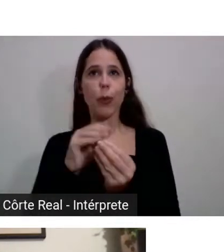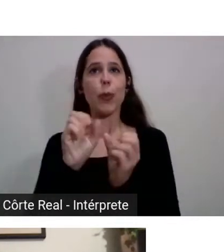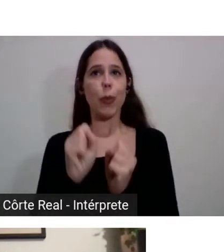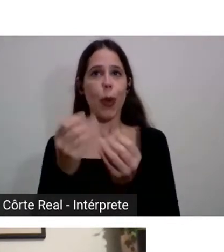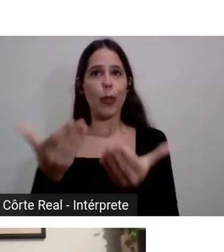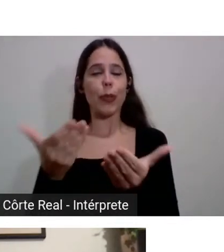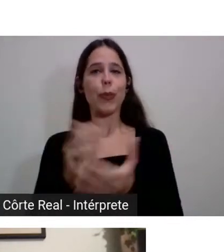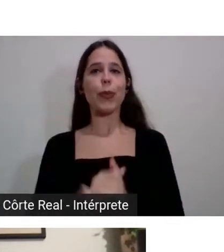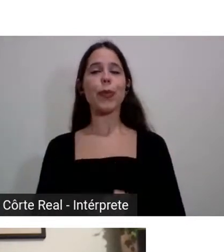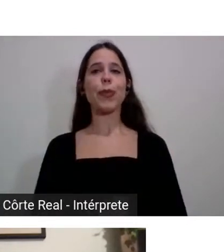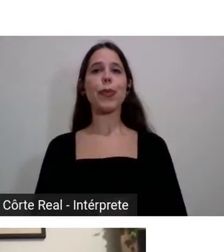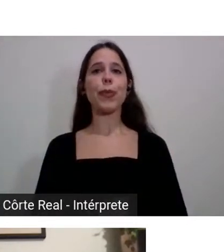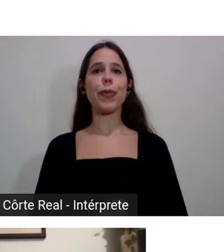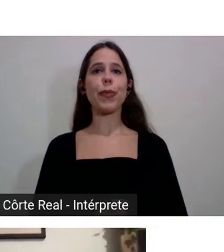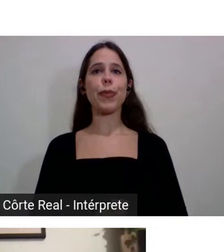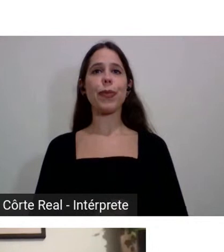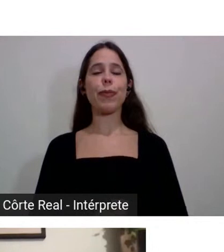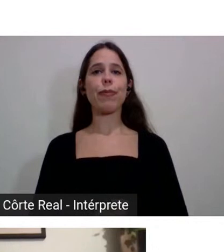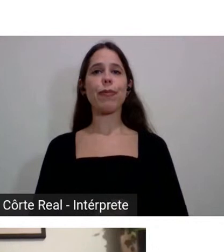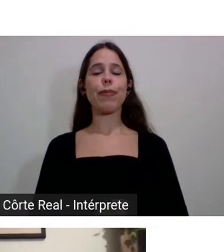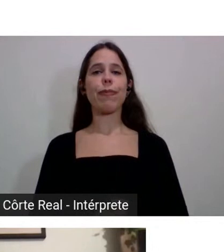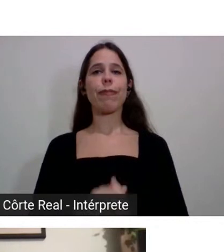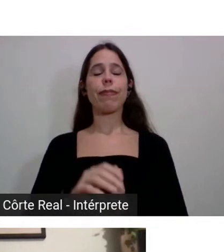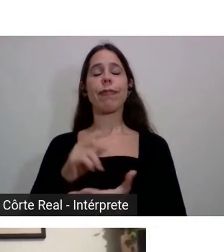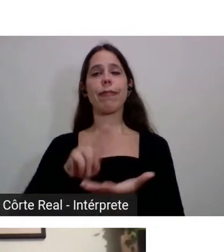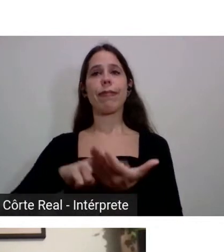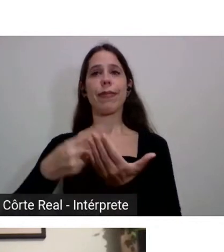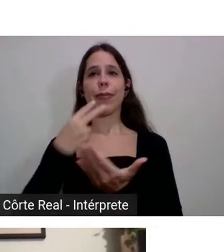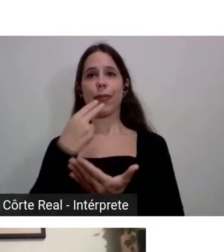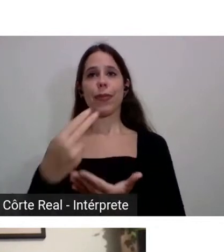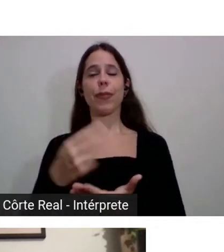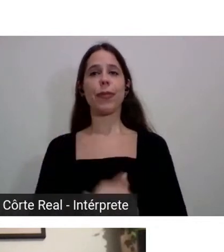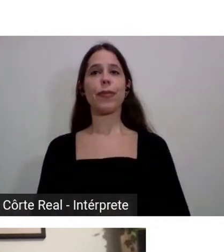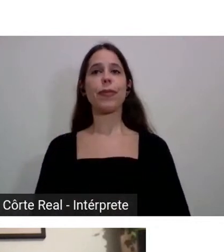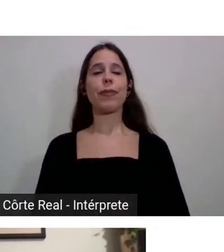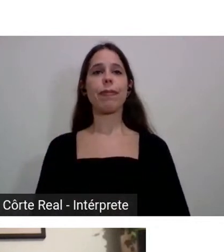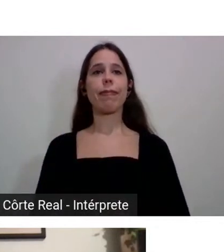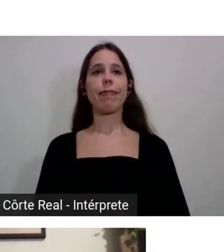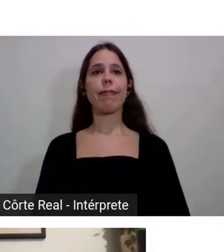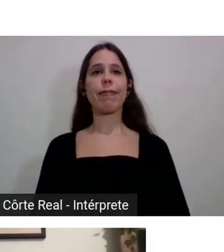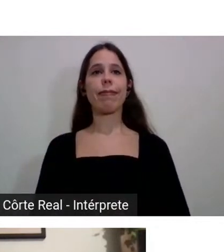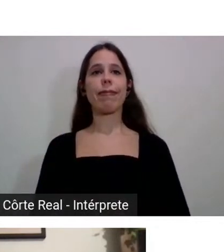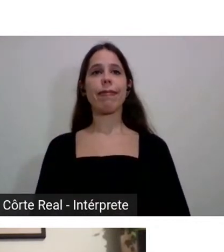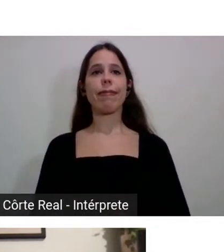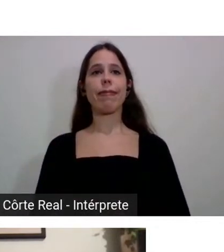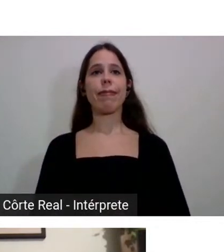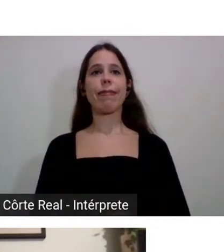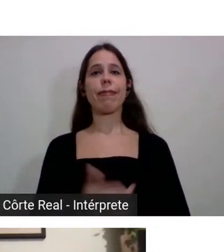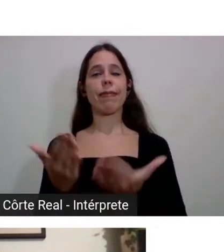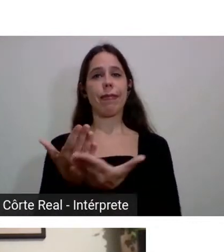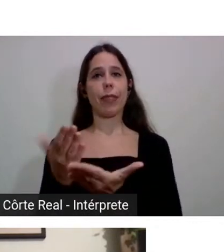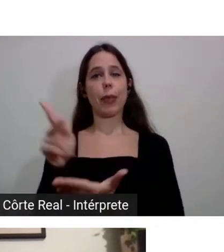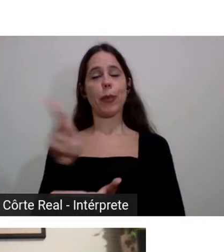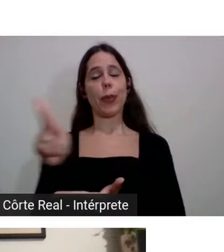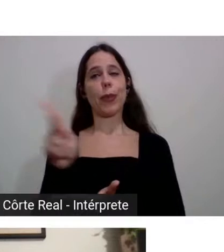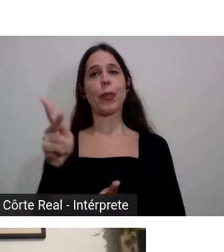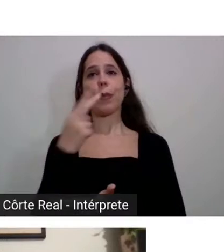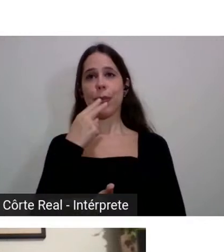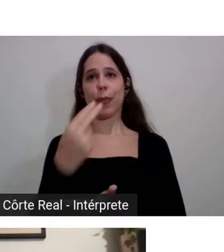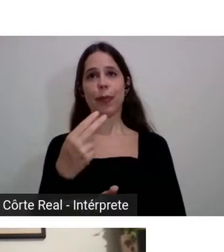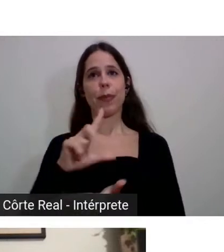you to say a few final words. Well, I just want to thank you